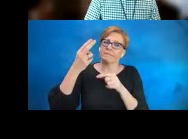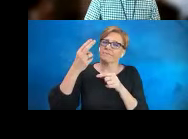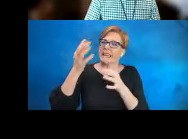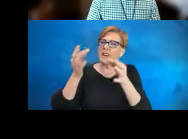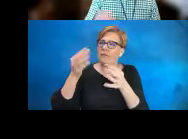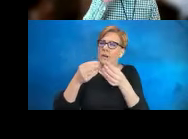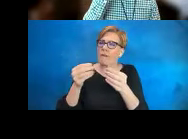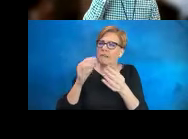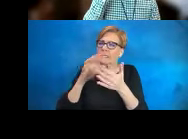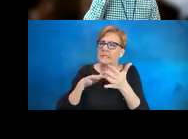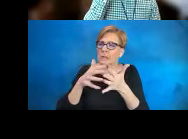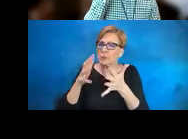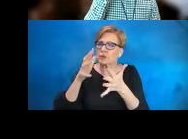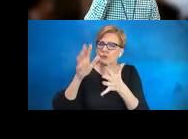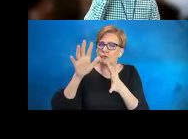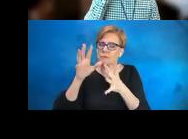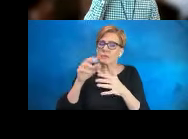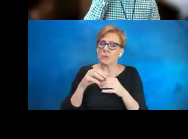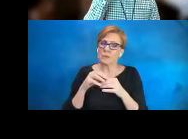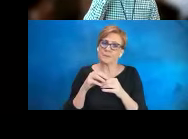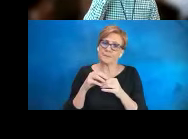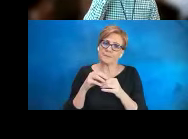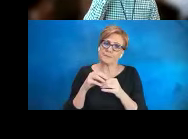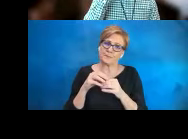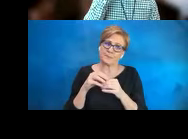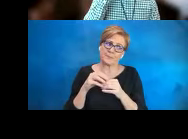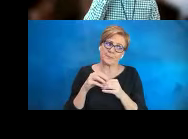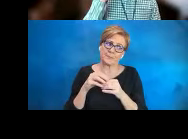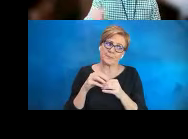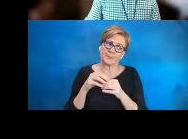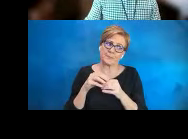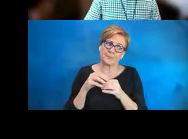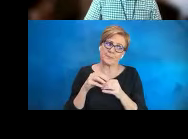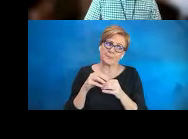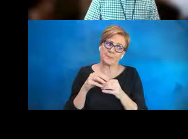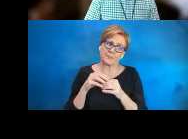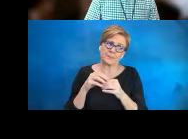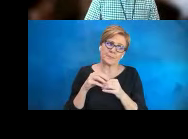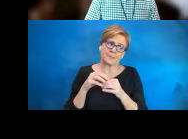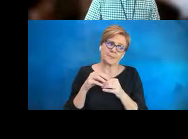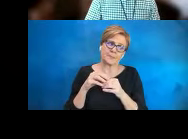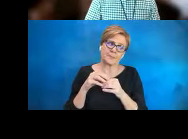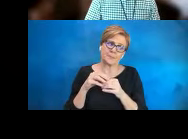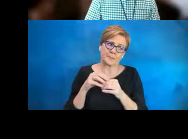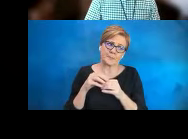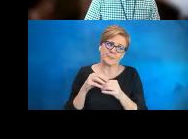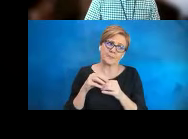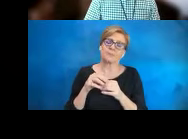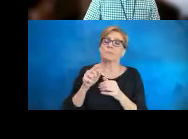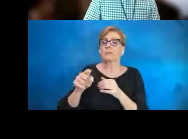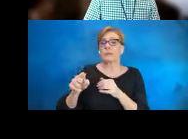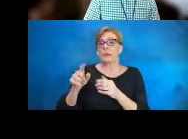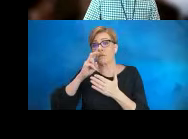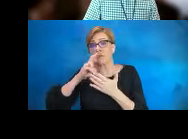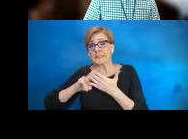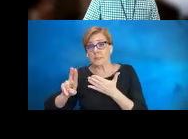or two, to the extent they're still using them in OHOs. And then there are receptionists. There typically are not